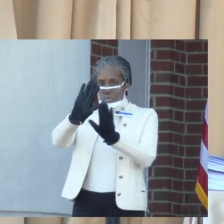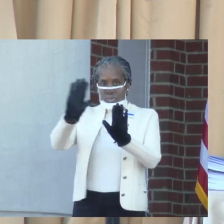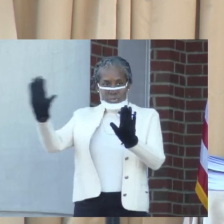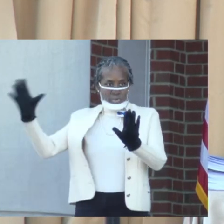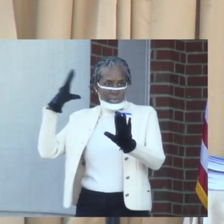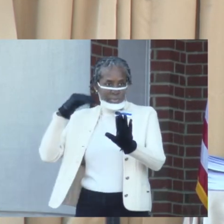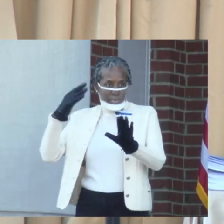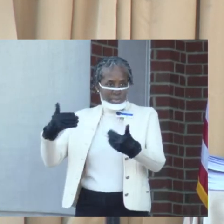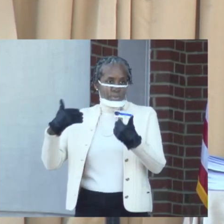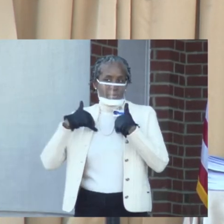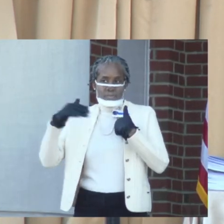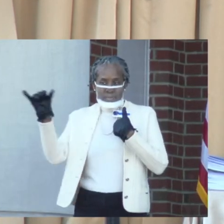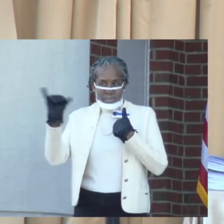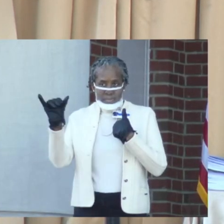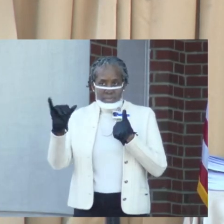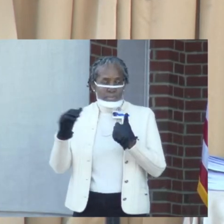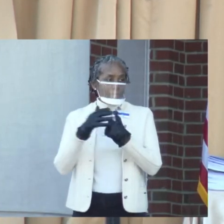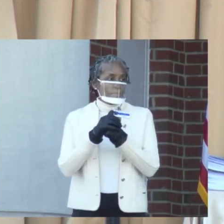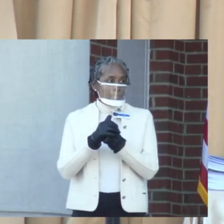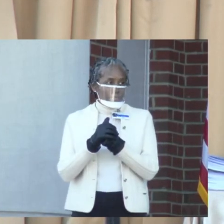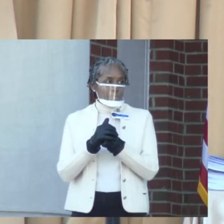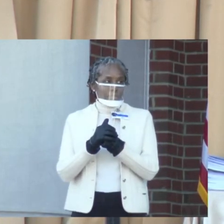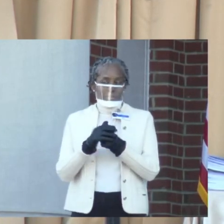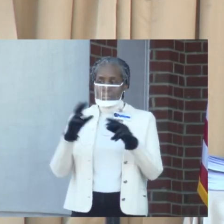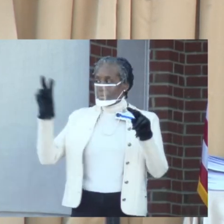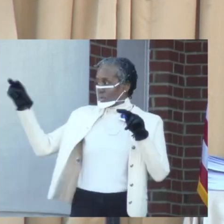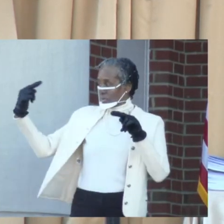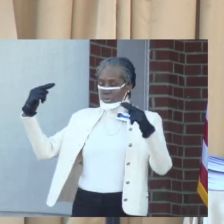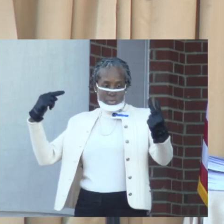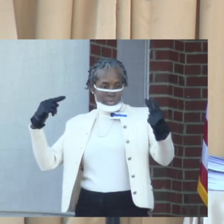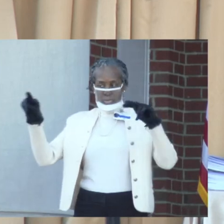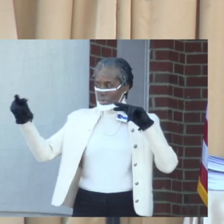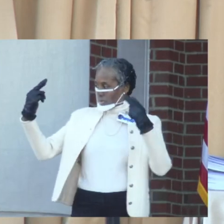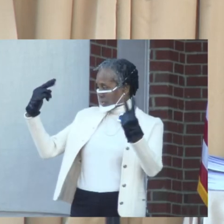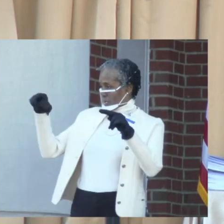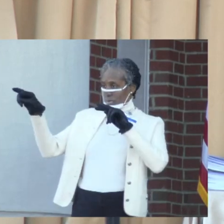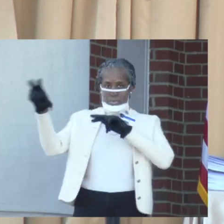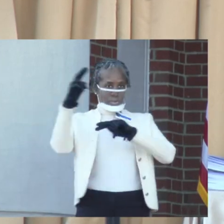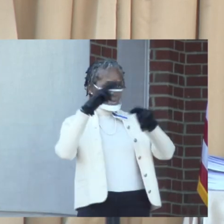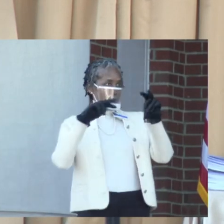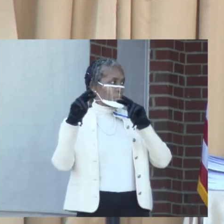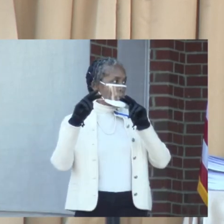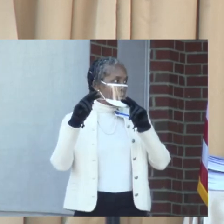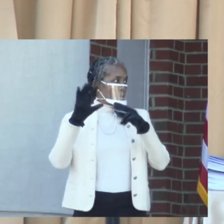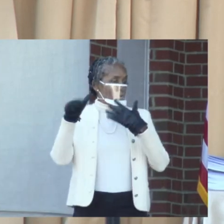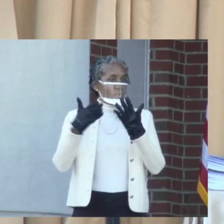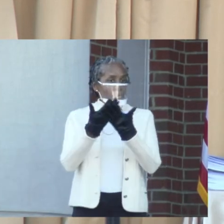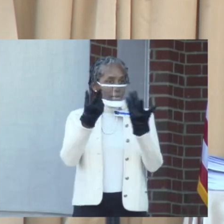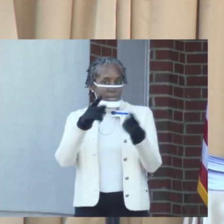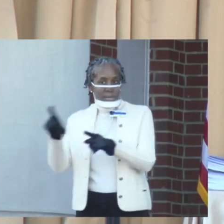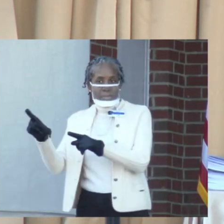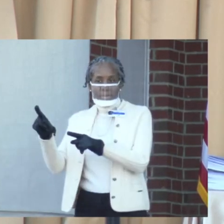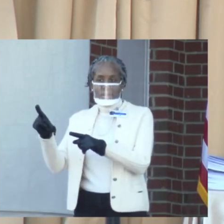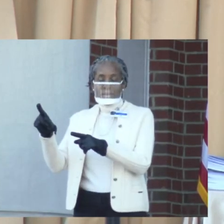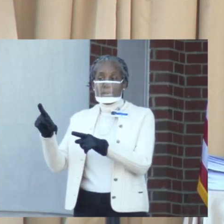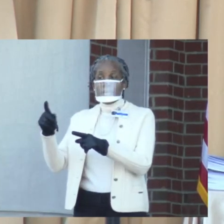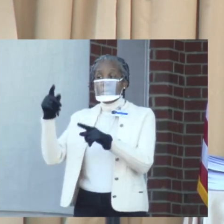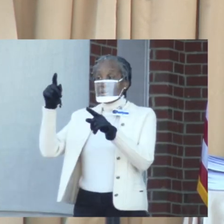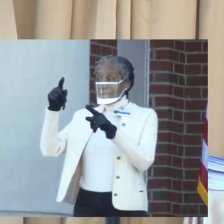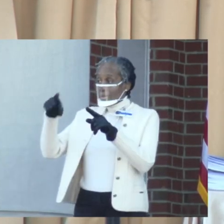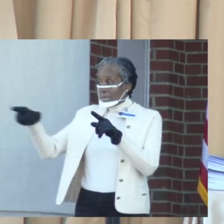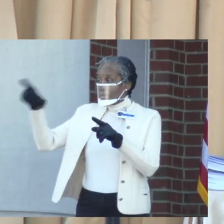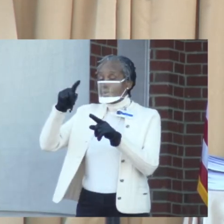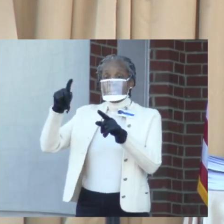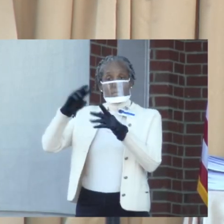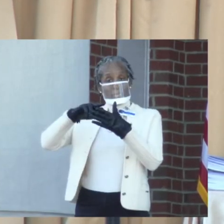experience. Take a moment and look around you at all this light. This light is the byproduct of a